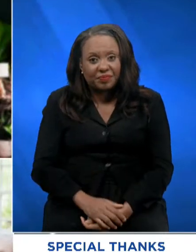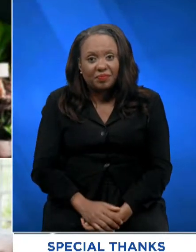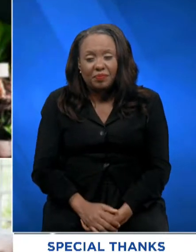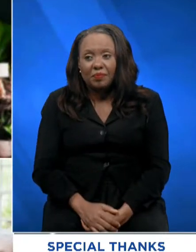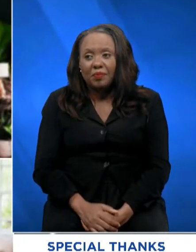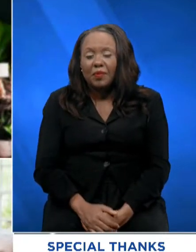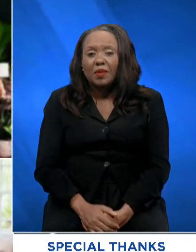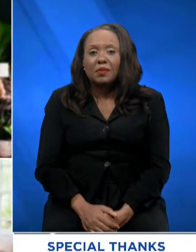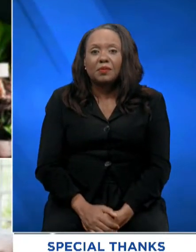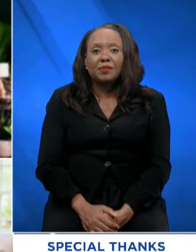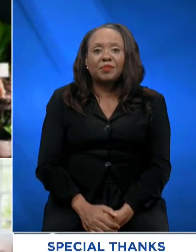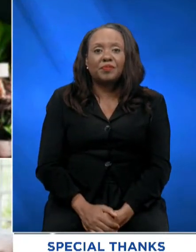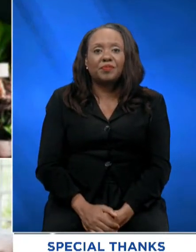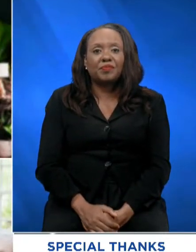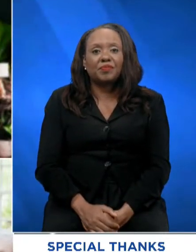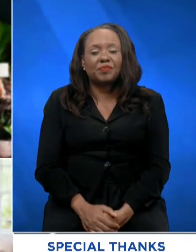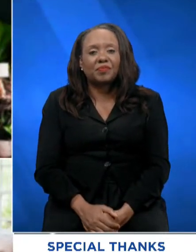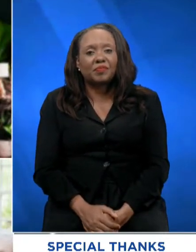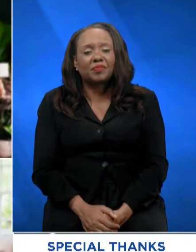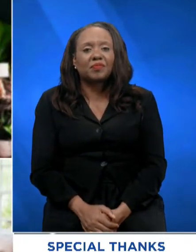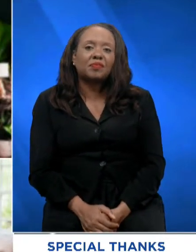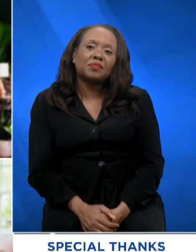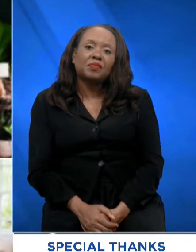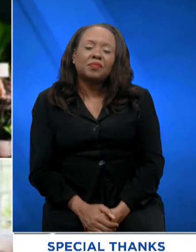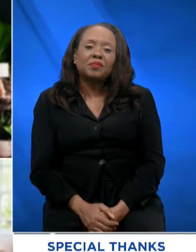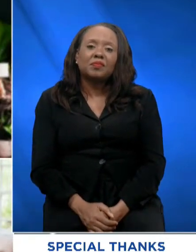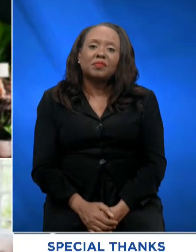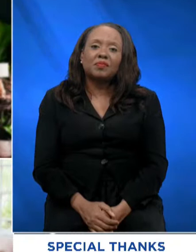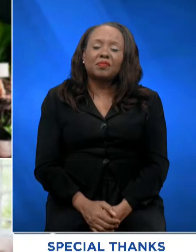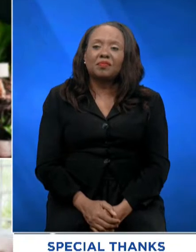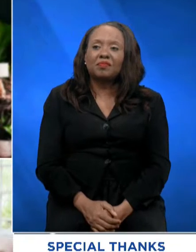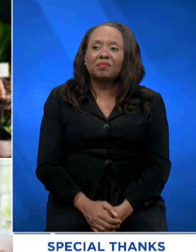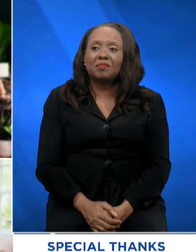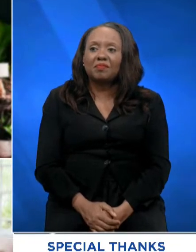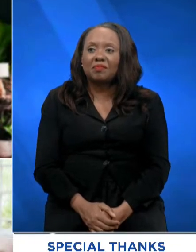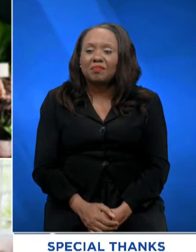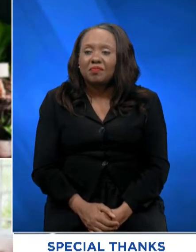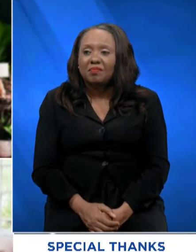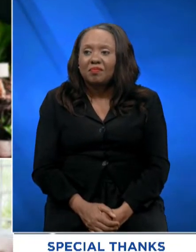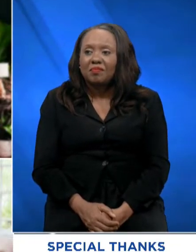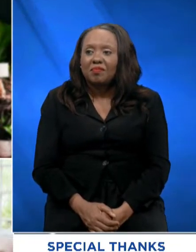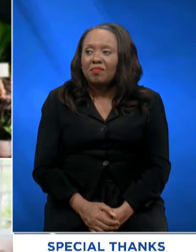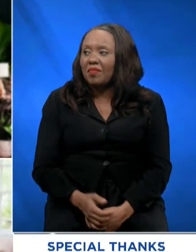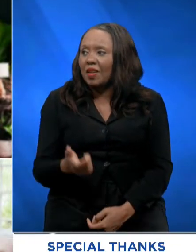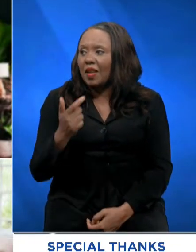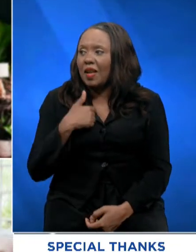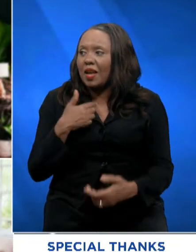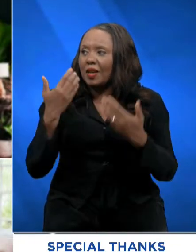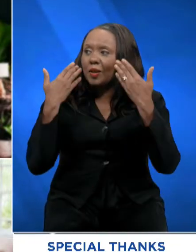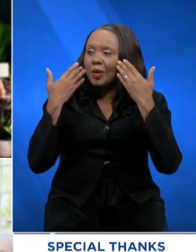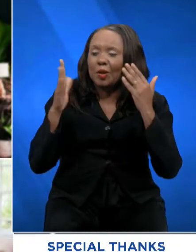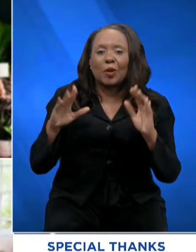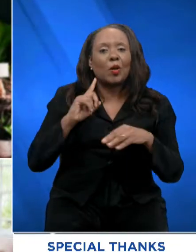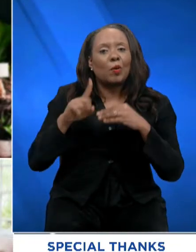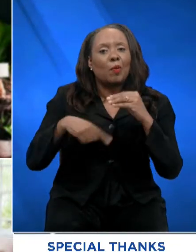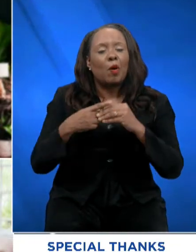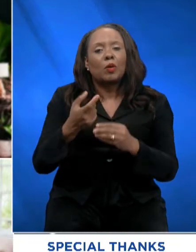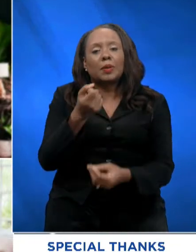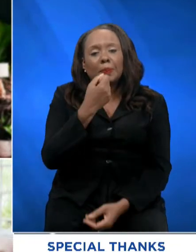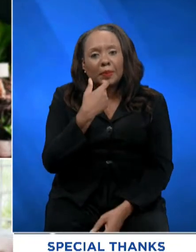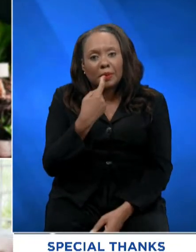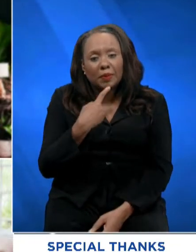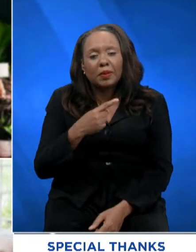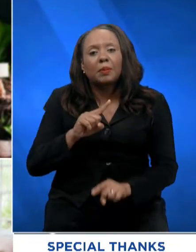So again, I don't know what it is about the medication, but Dr. Ford, I want you